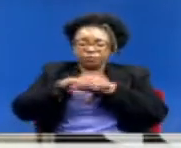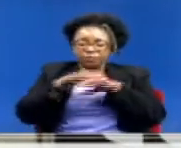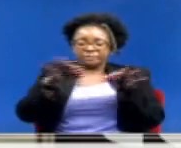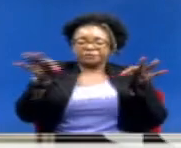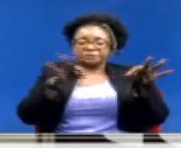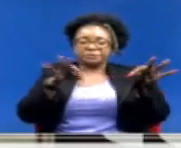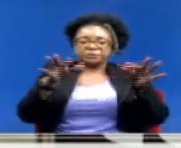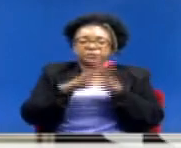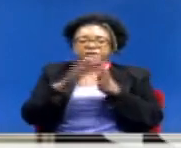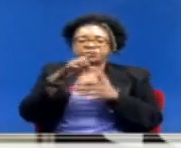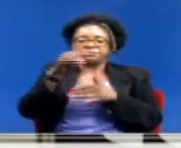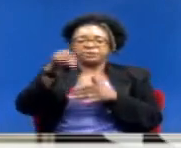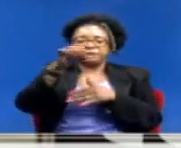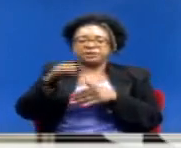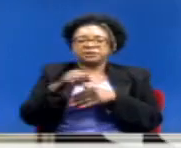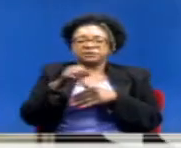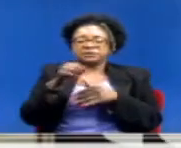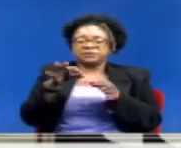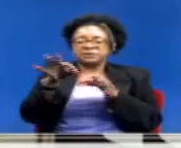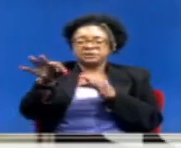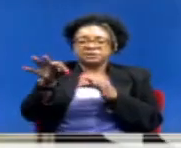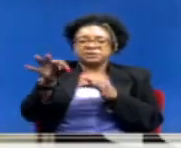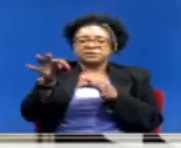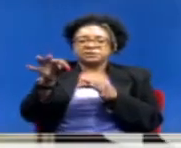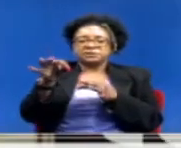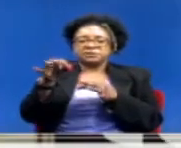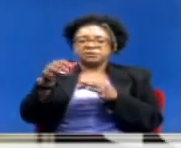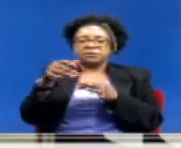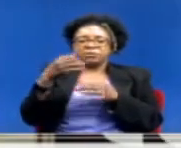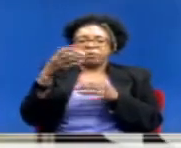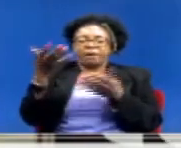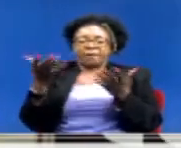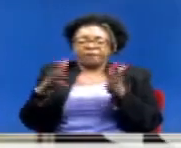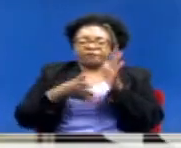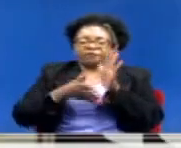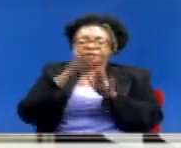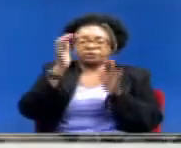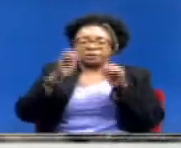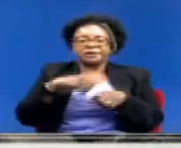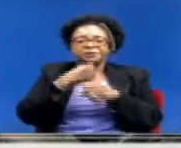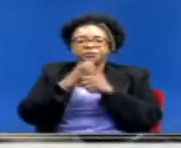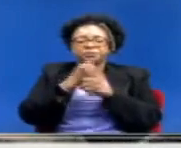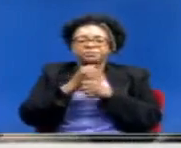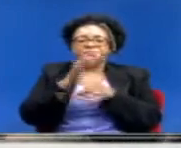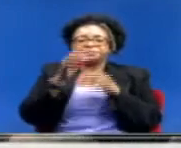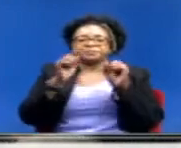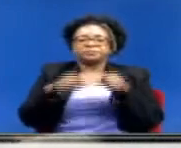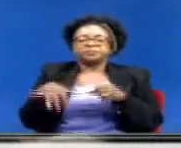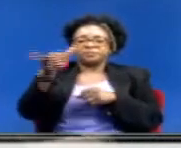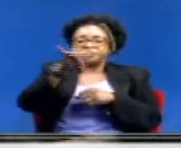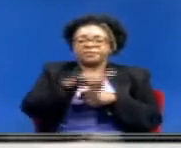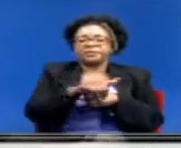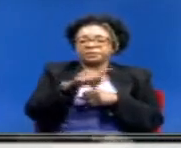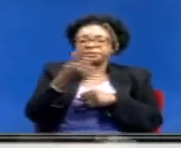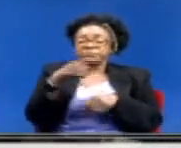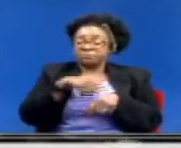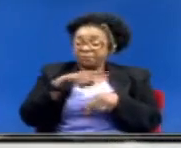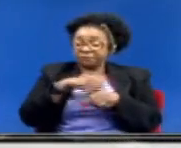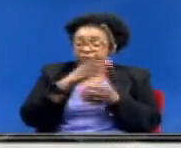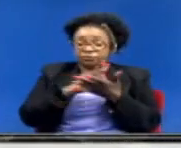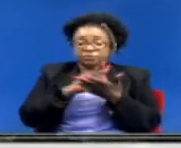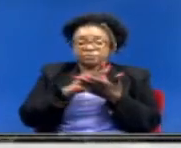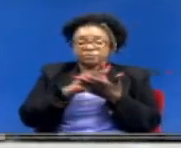data, like what is the distance, how fast we can go, if we could make it to the landing. 23rd August was their moment of truth. One thing is